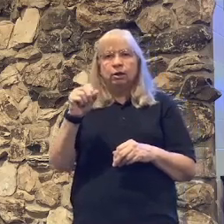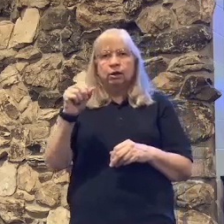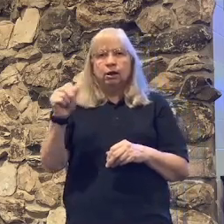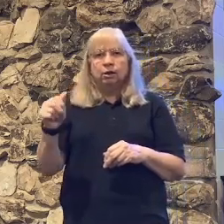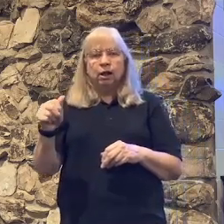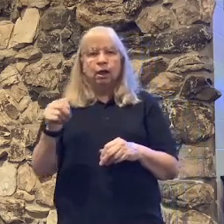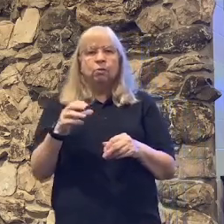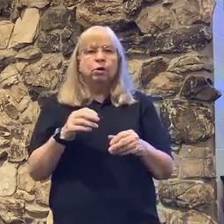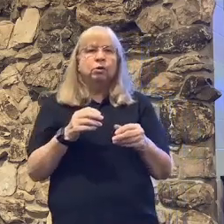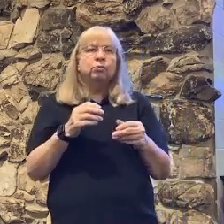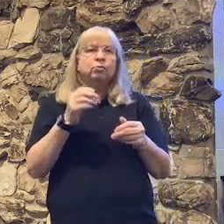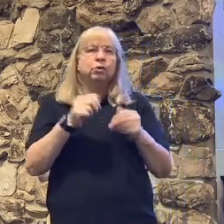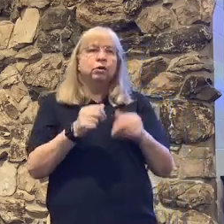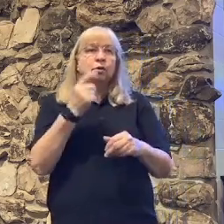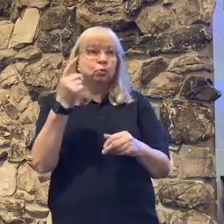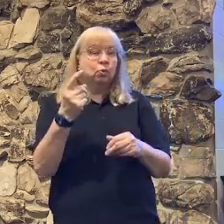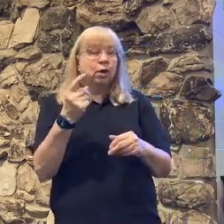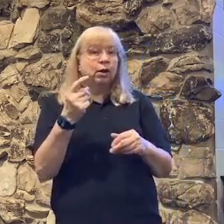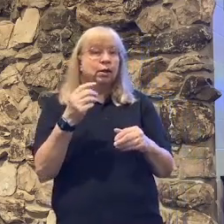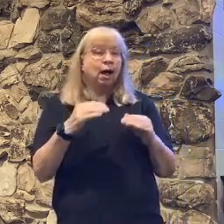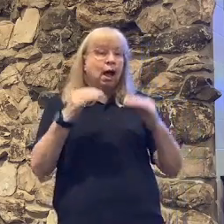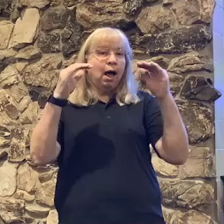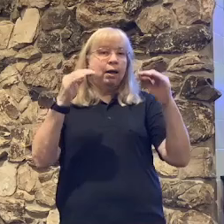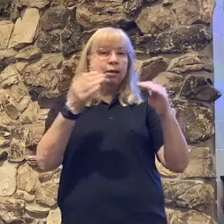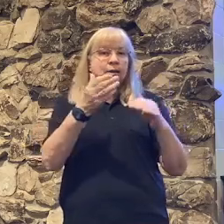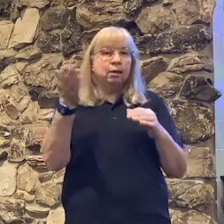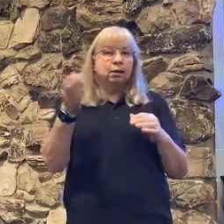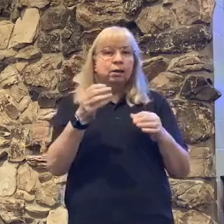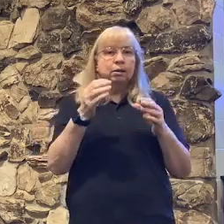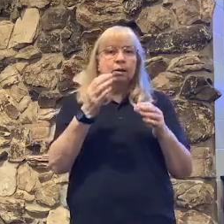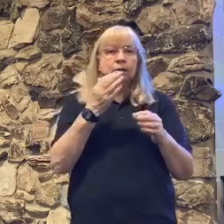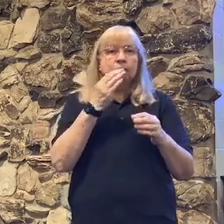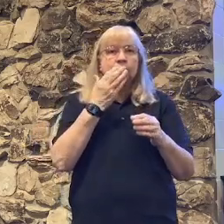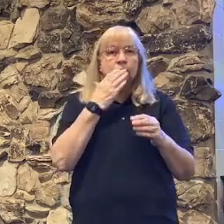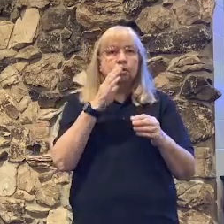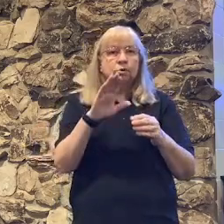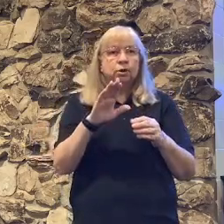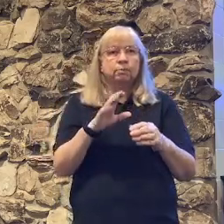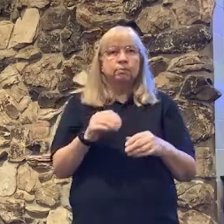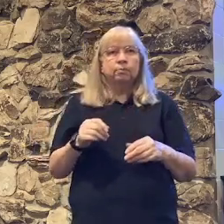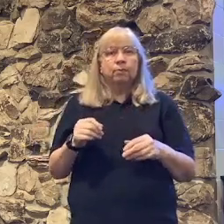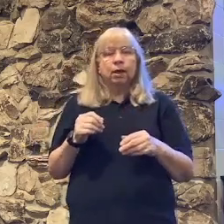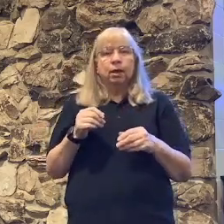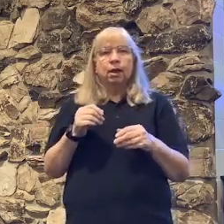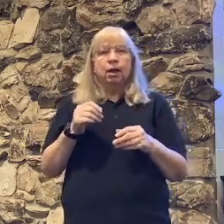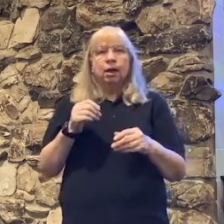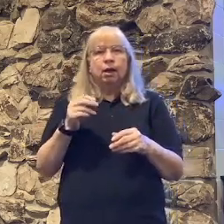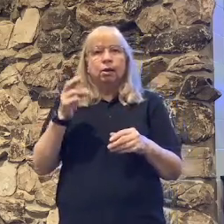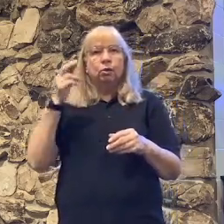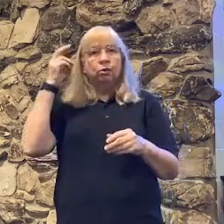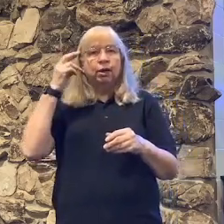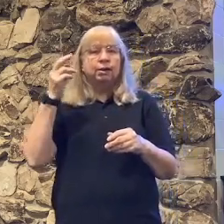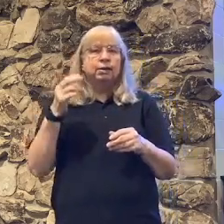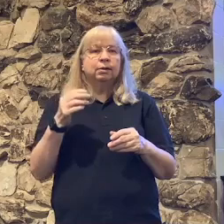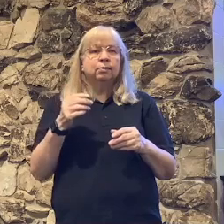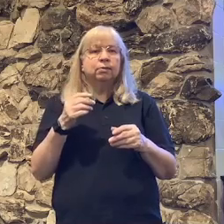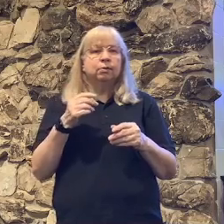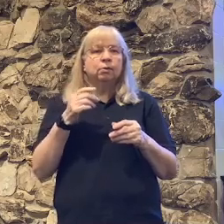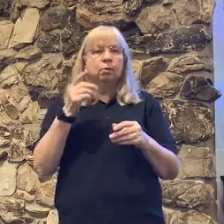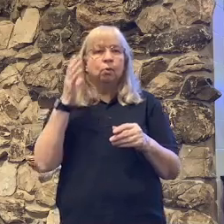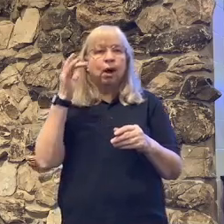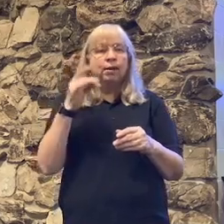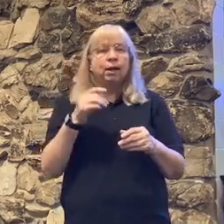was one of the highest pinnacles in Jerusalem. And the reason that they took Goliath, or took them to